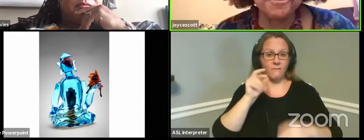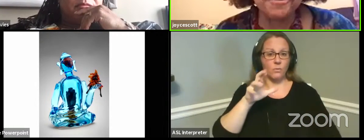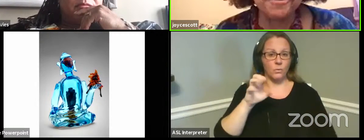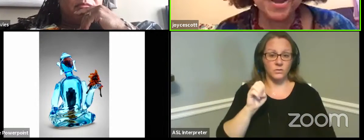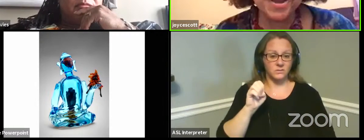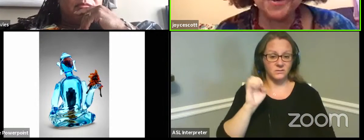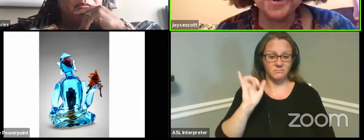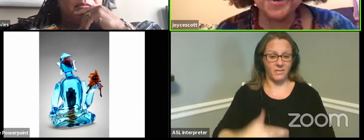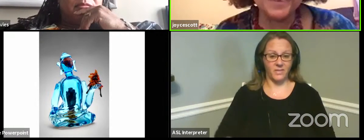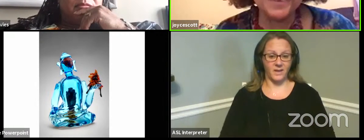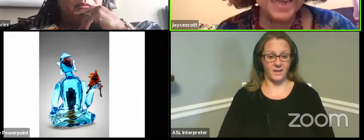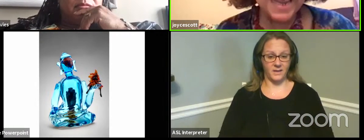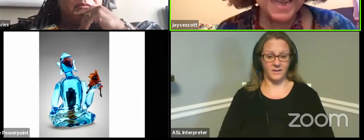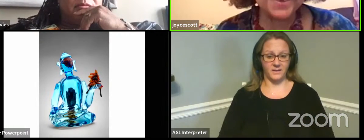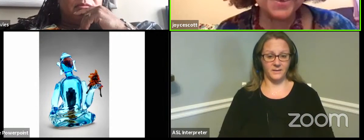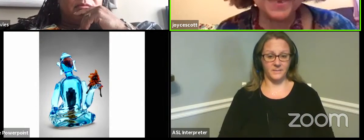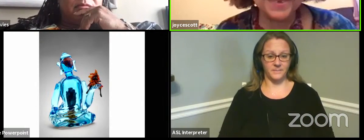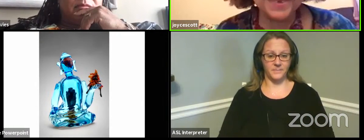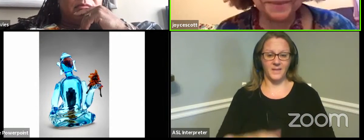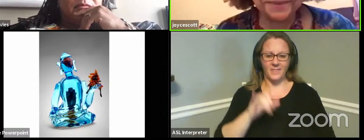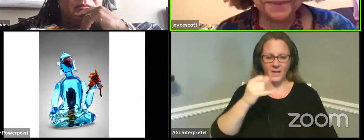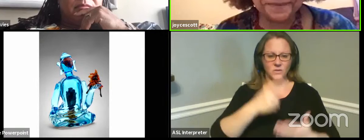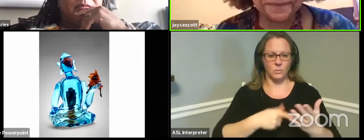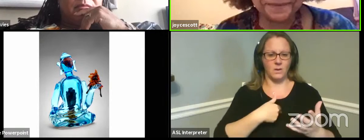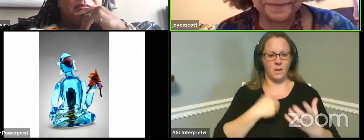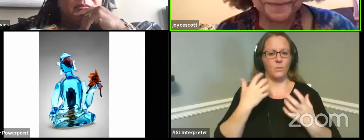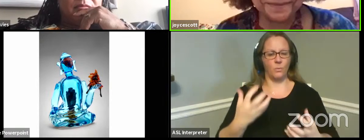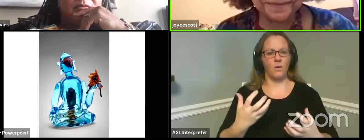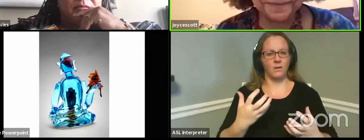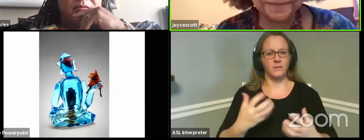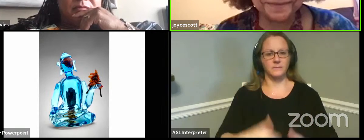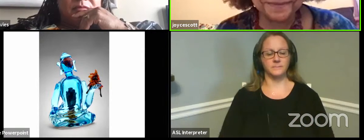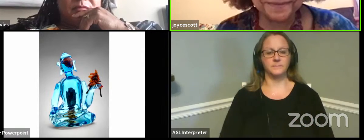That's what I'm going for. Next.